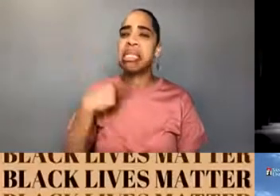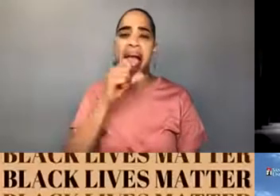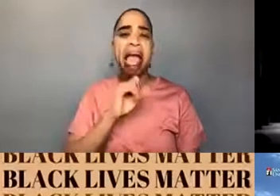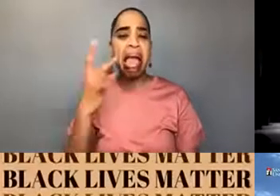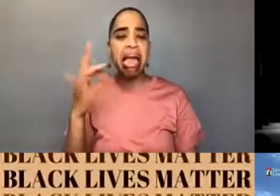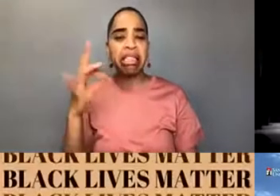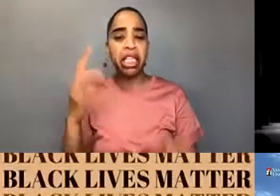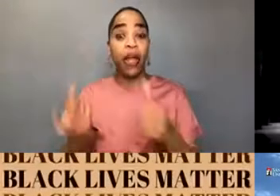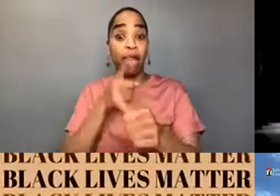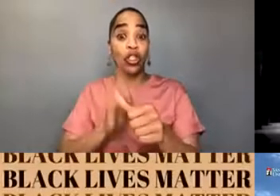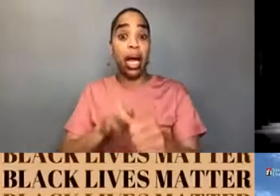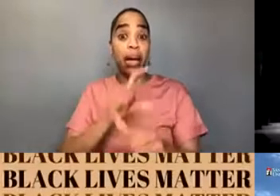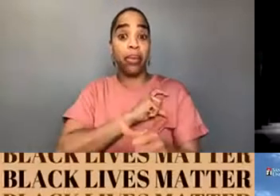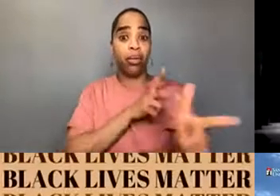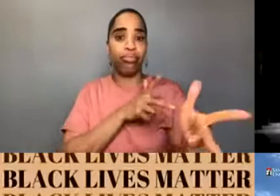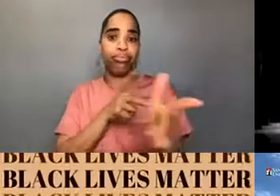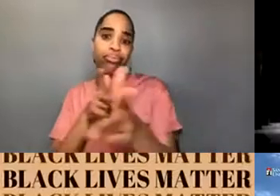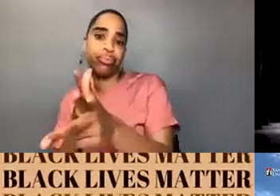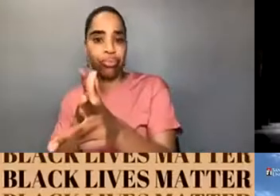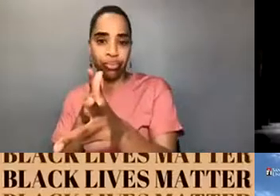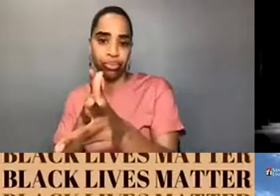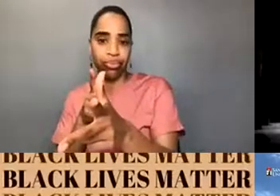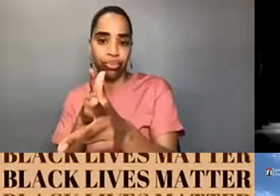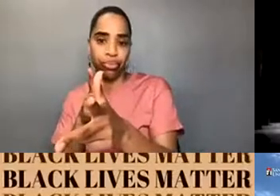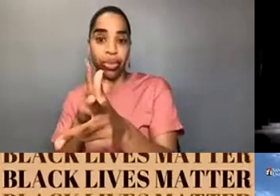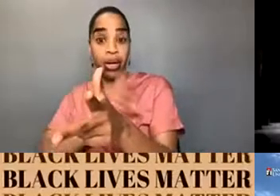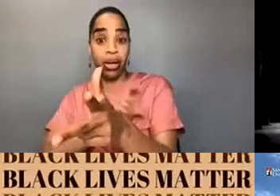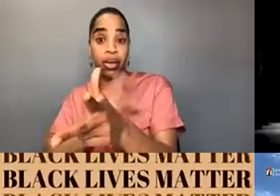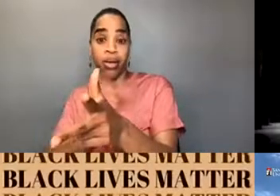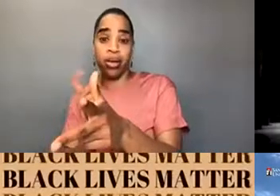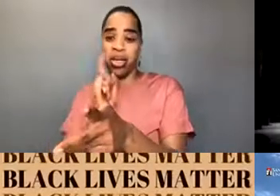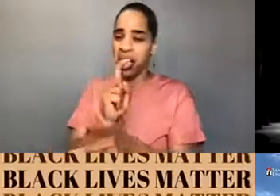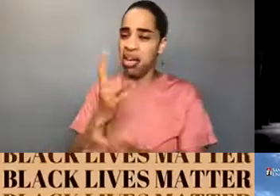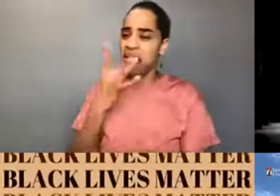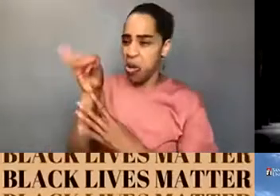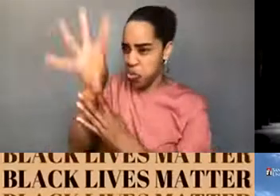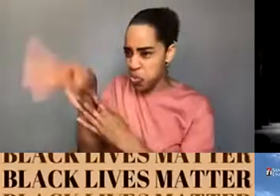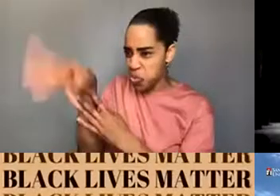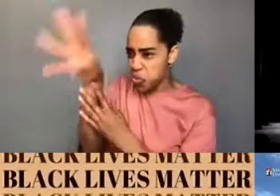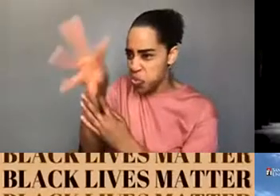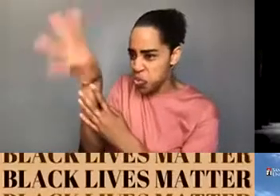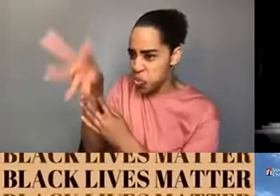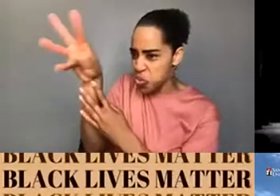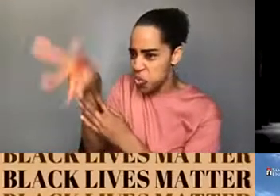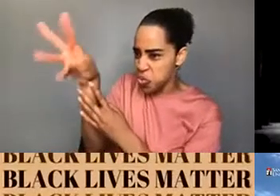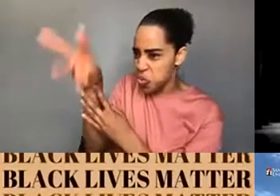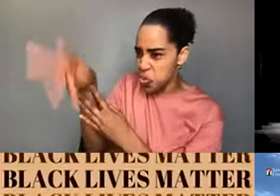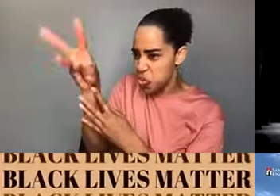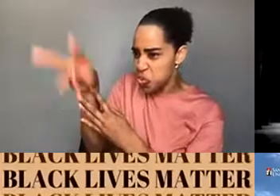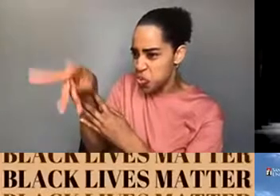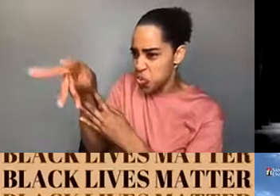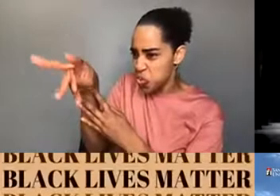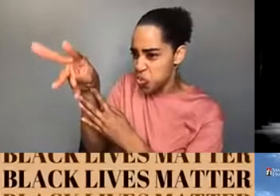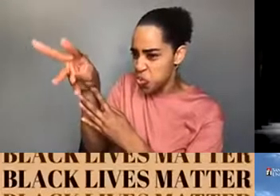time I was pulled over. The officer spilled his lights all over my rearview mirror. He splashed out of his car with his